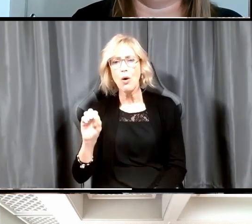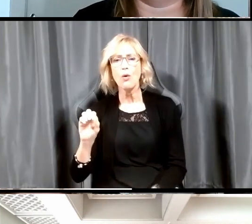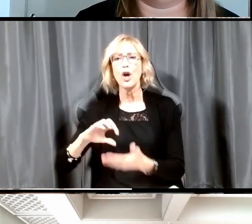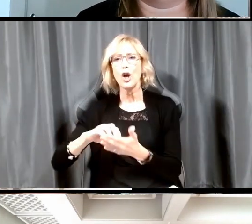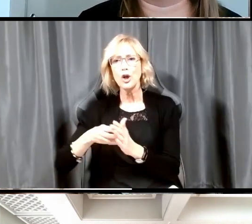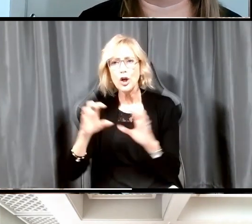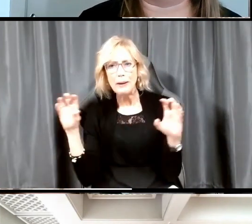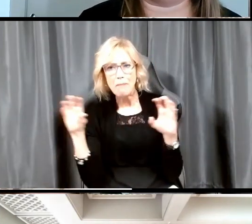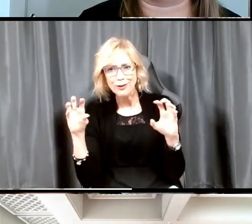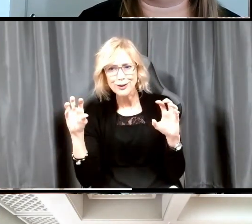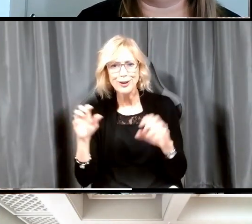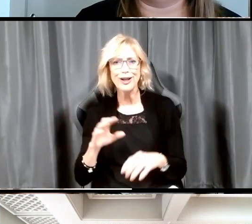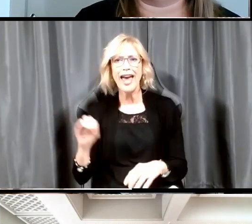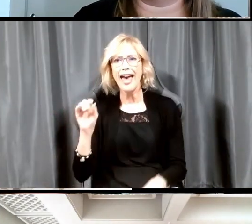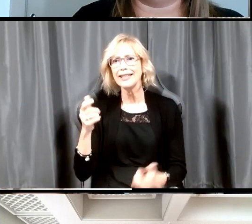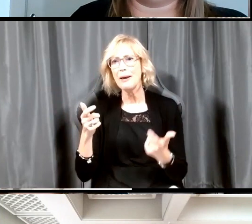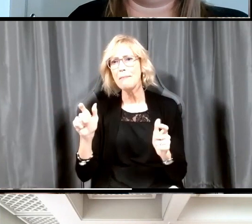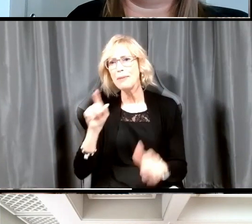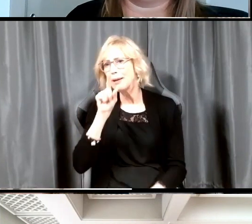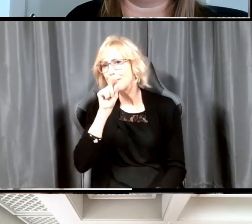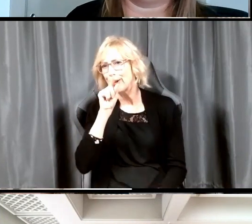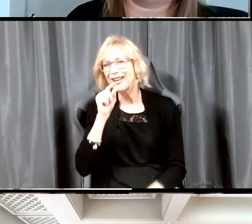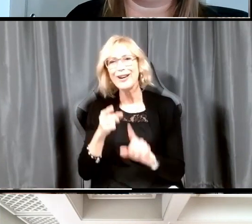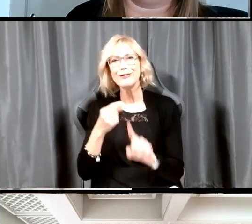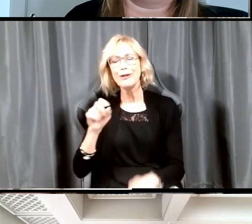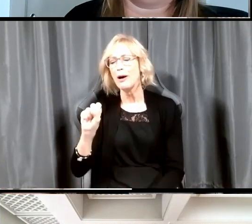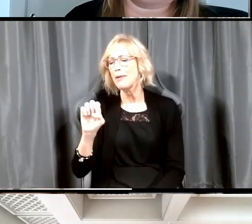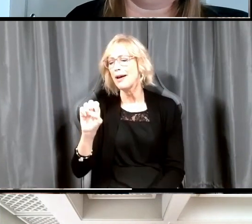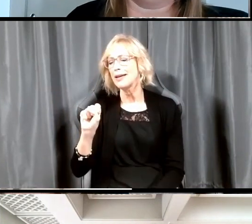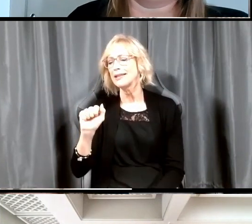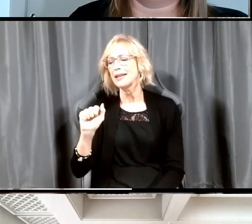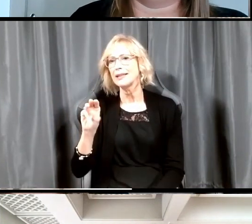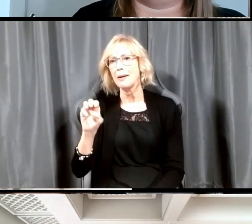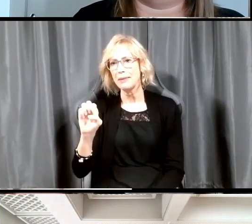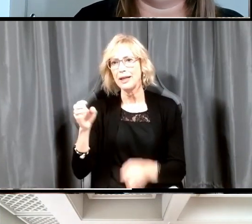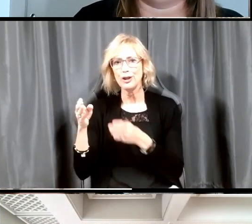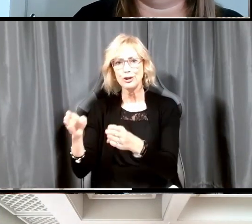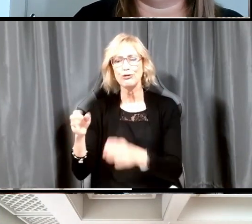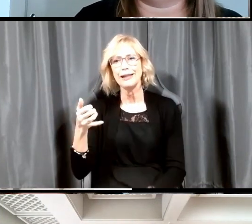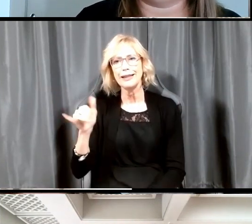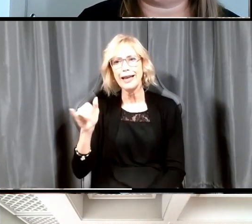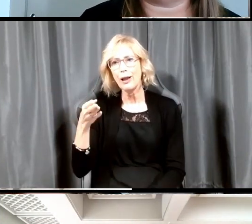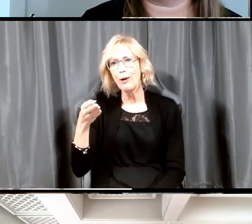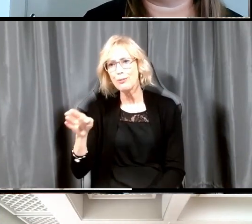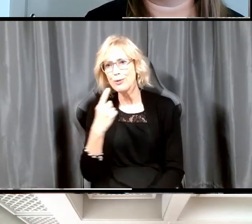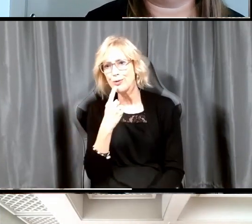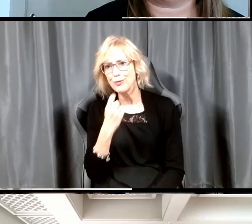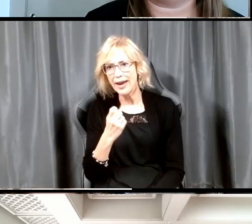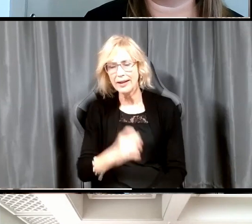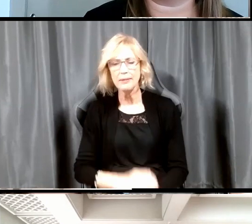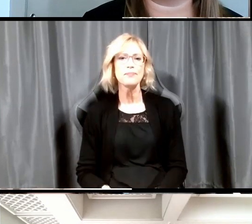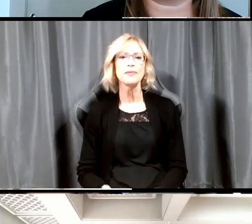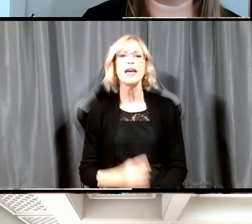and Big Bird, the Sesame Street characters, and they are in yellow, blue, and red. And then we have a